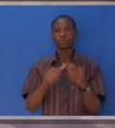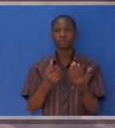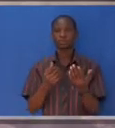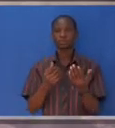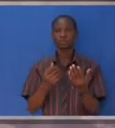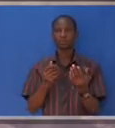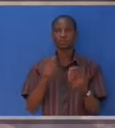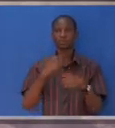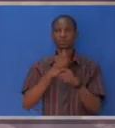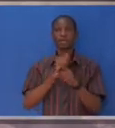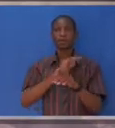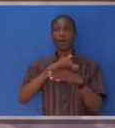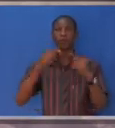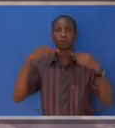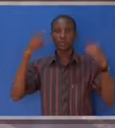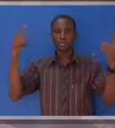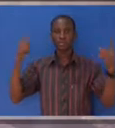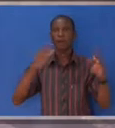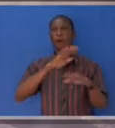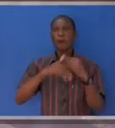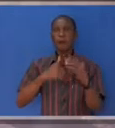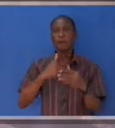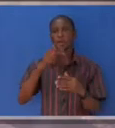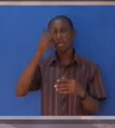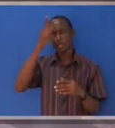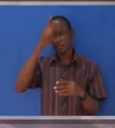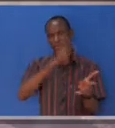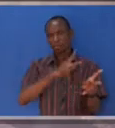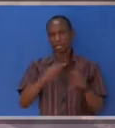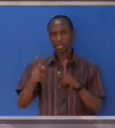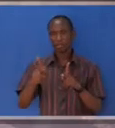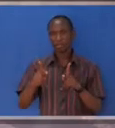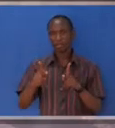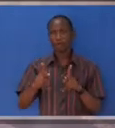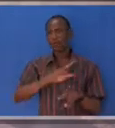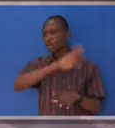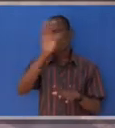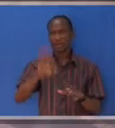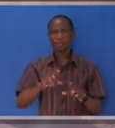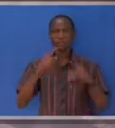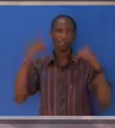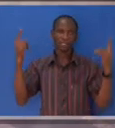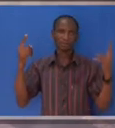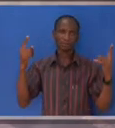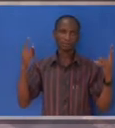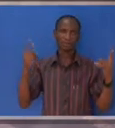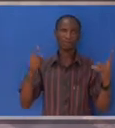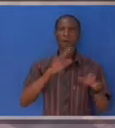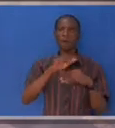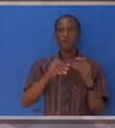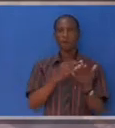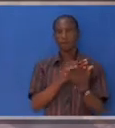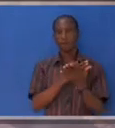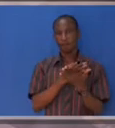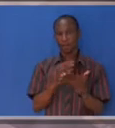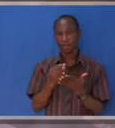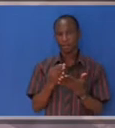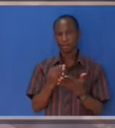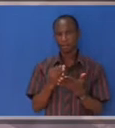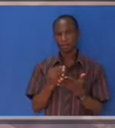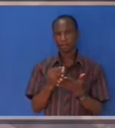naught all the evil intentions and machinations of the evil one and